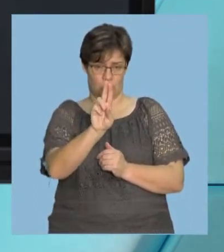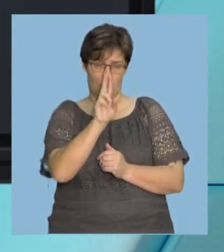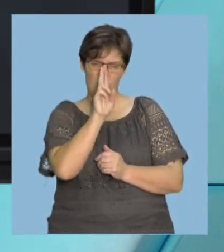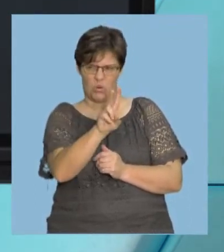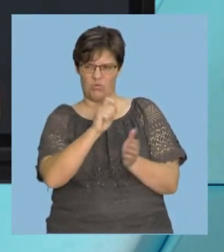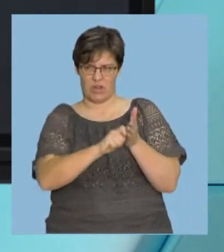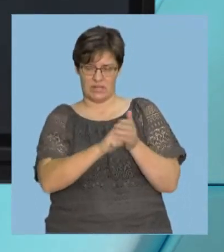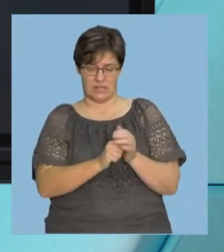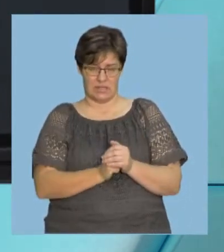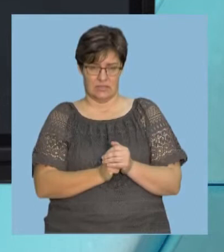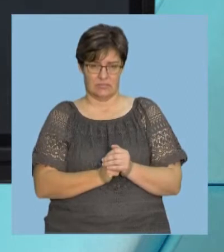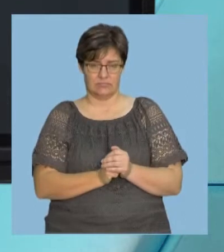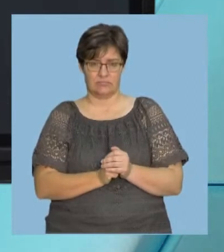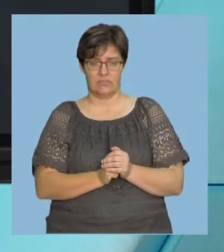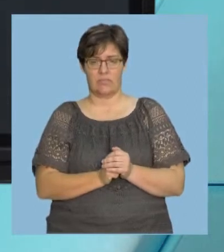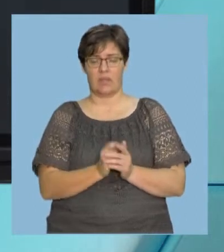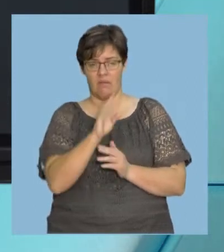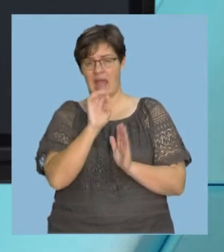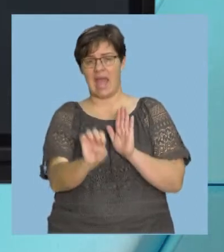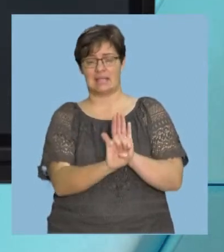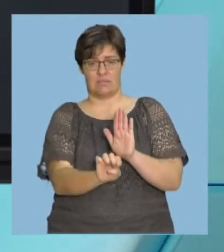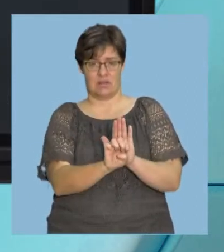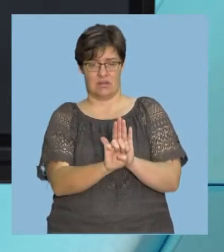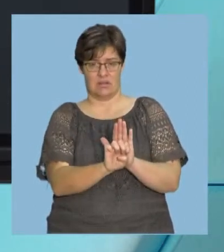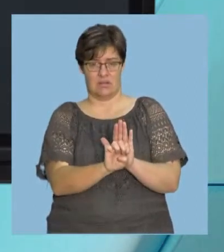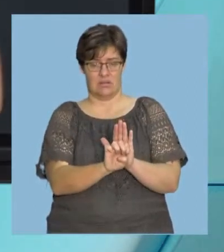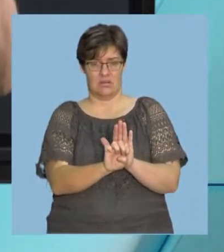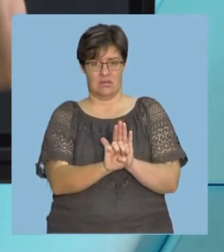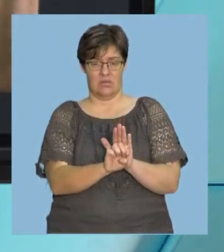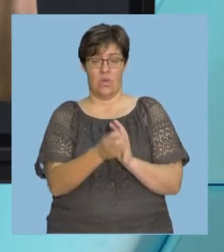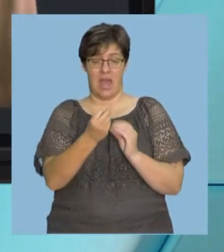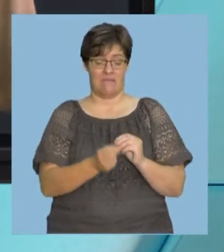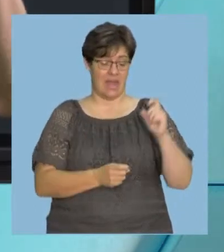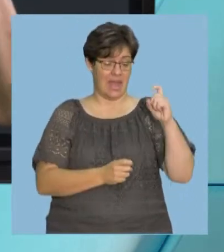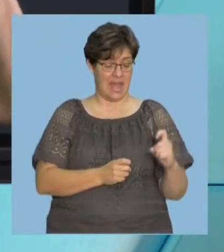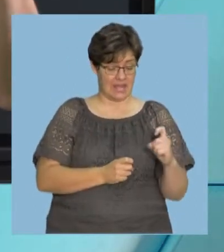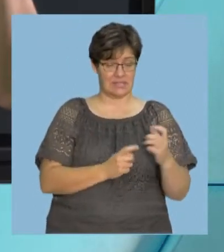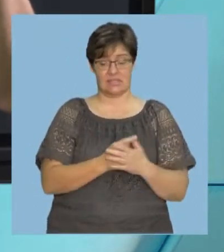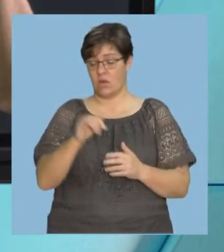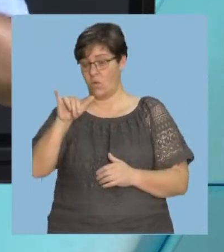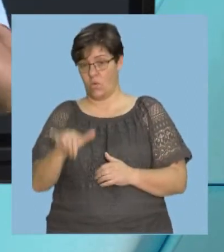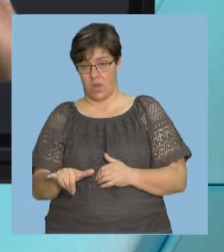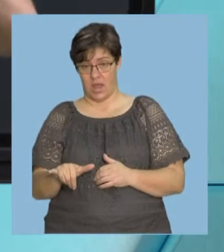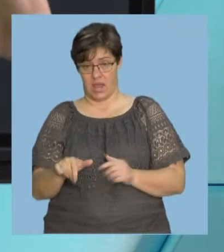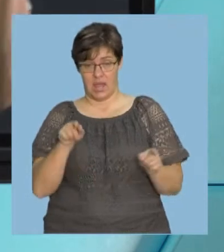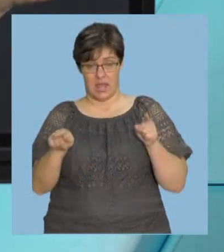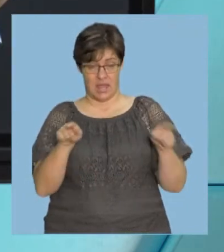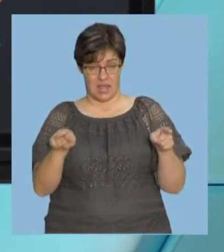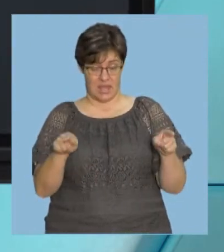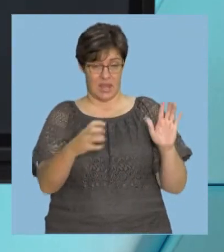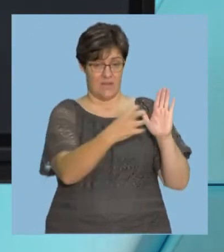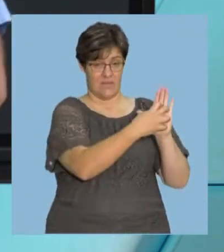Now, in our example, let's just make sure that we've got X and Y, those two